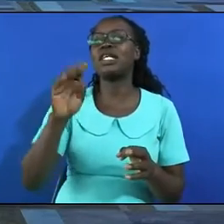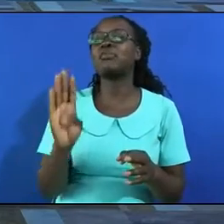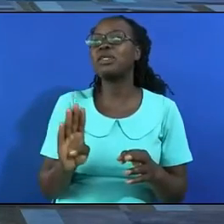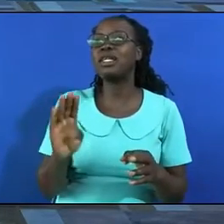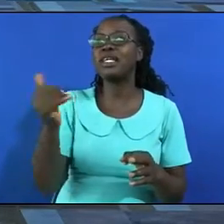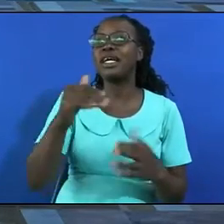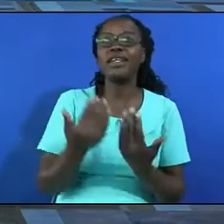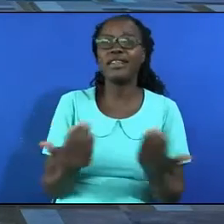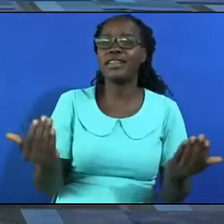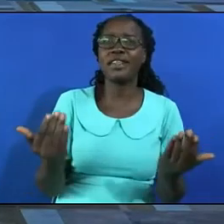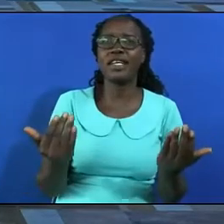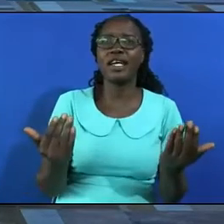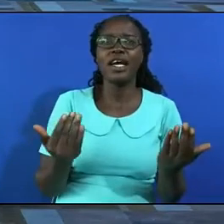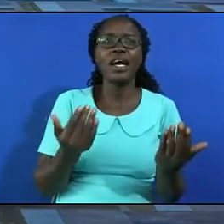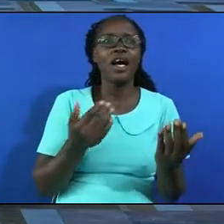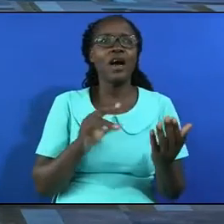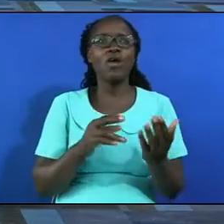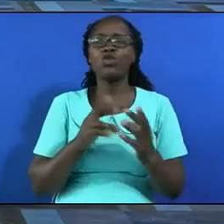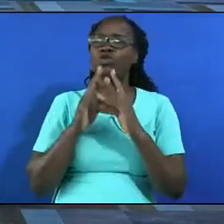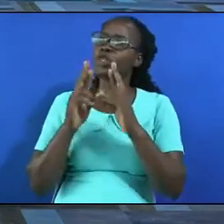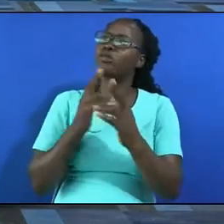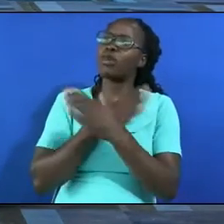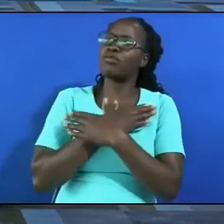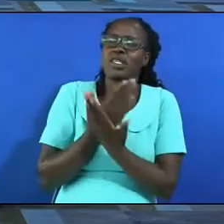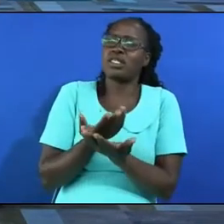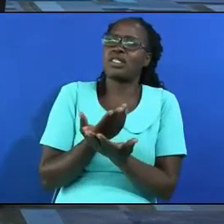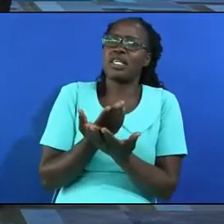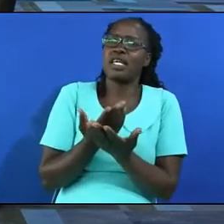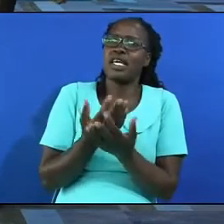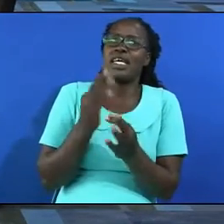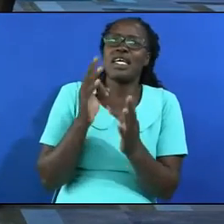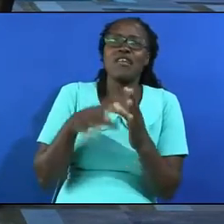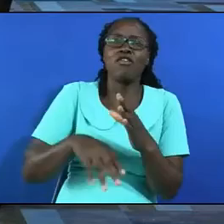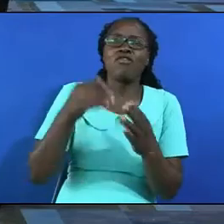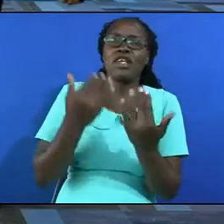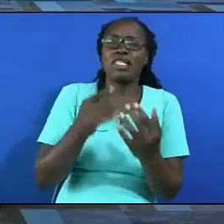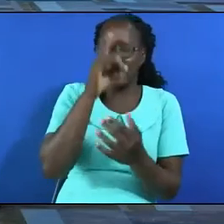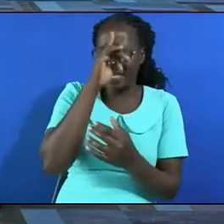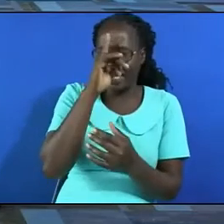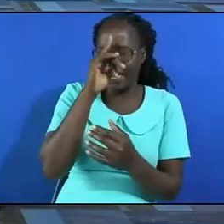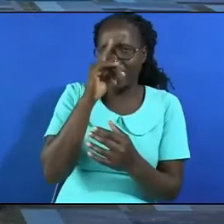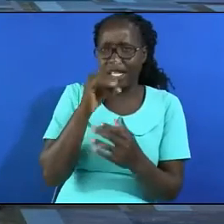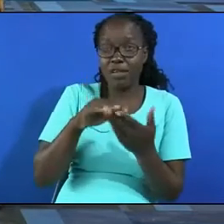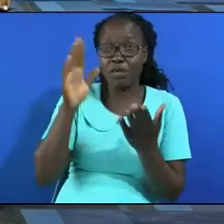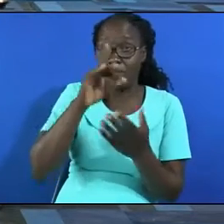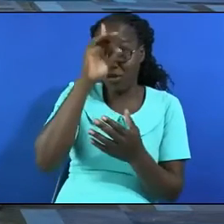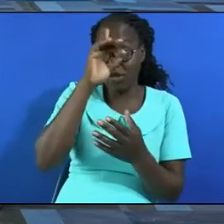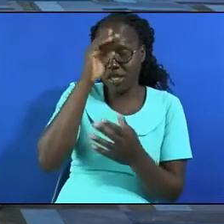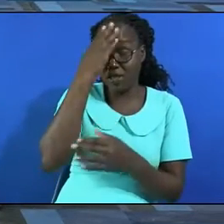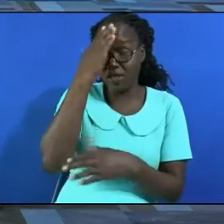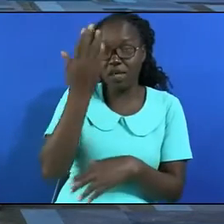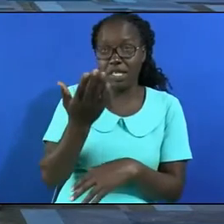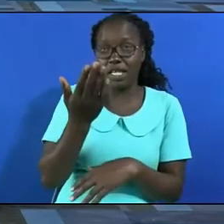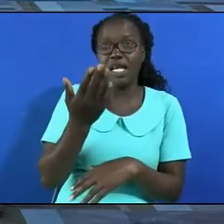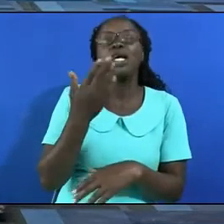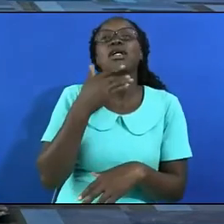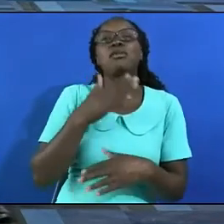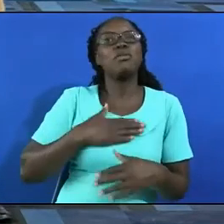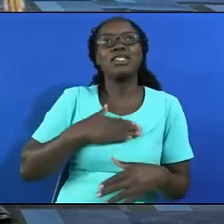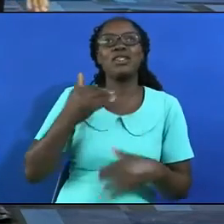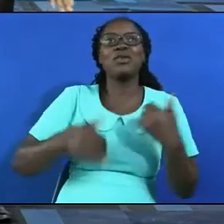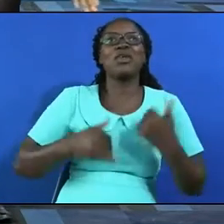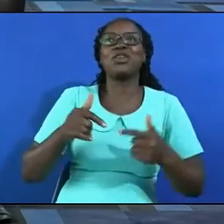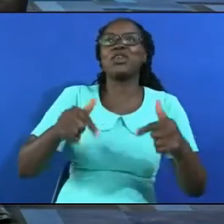what? Anything. I want you to respond, friends. If you find things very serious, they will be more serious on Monday. Let's enjoy today.